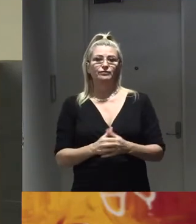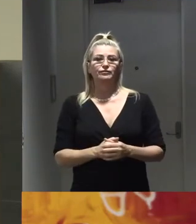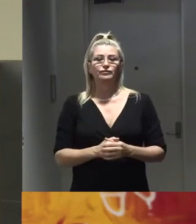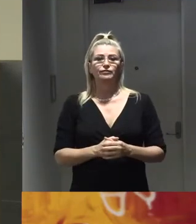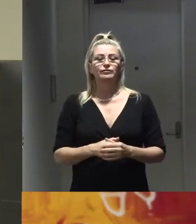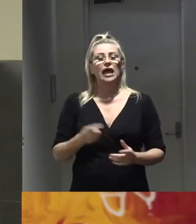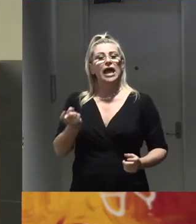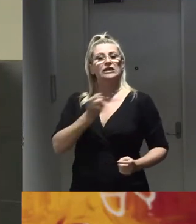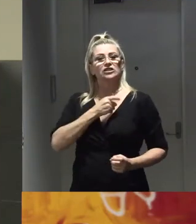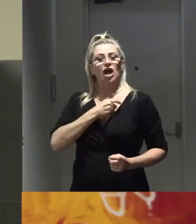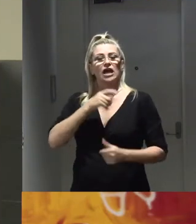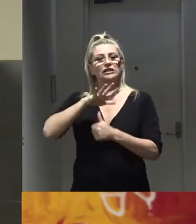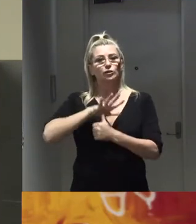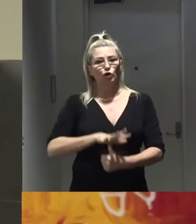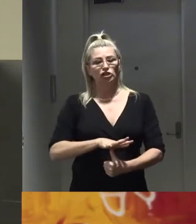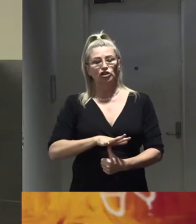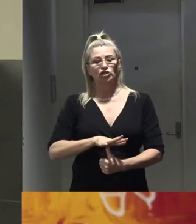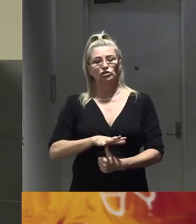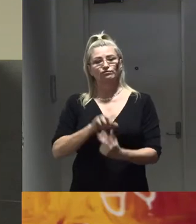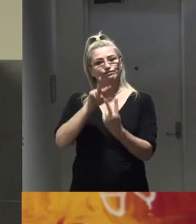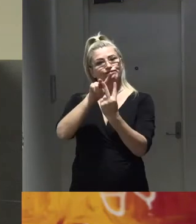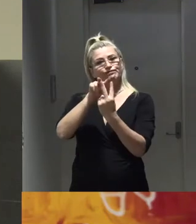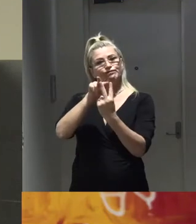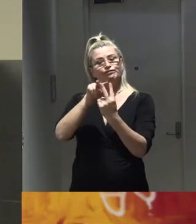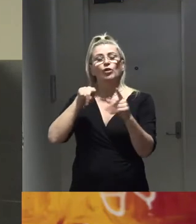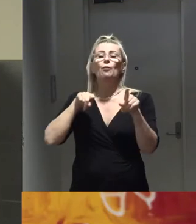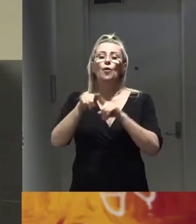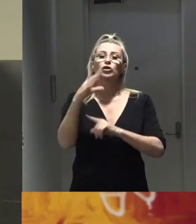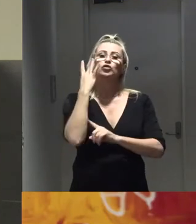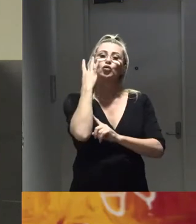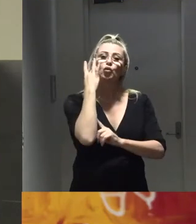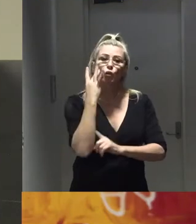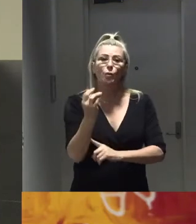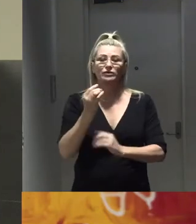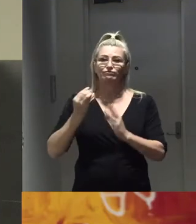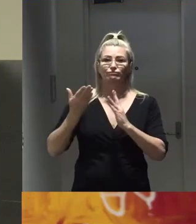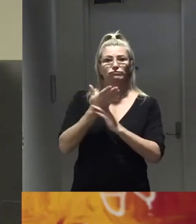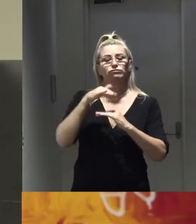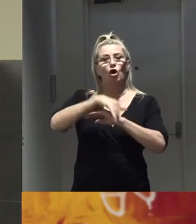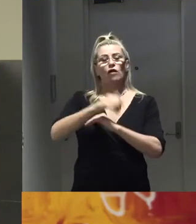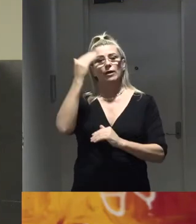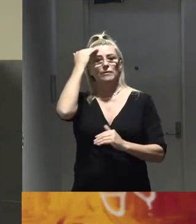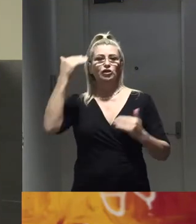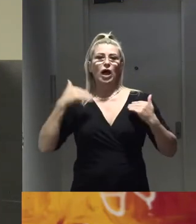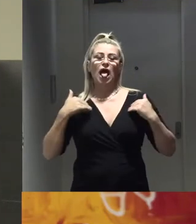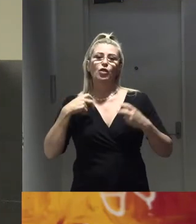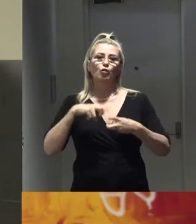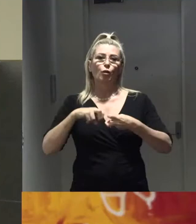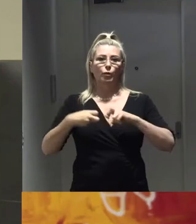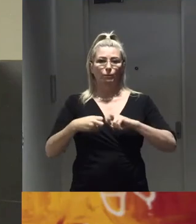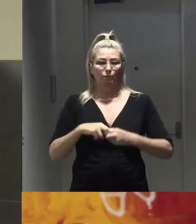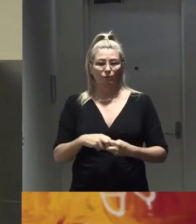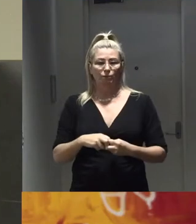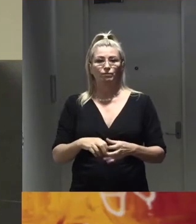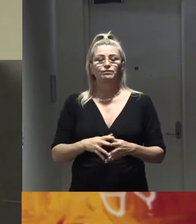Anxiety and depression are among the most common and pervasive mental health difficulties. And the